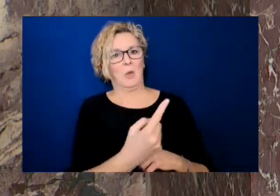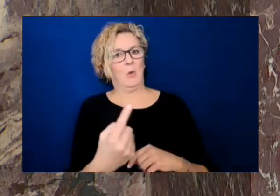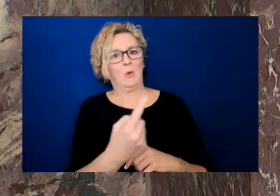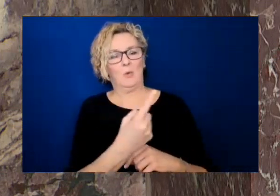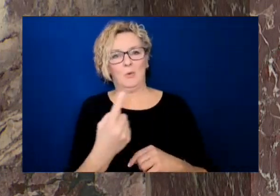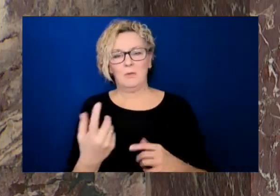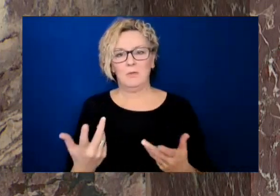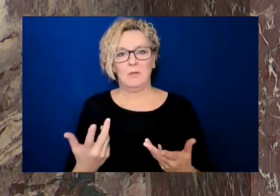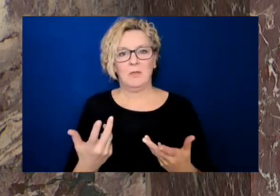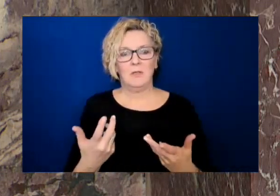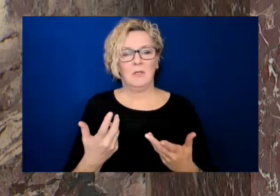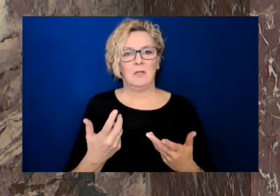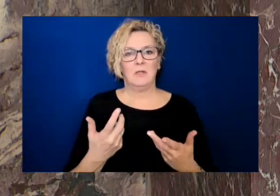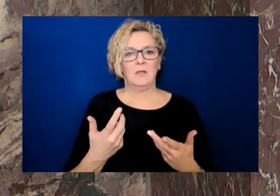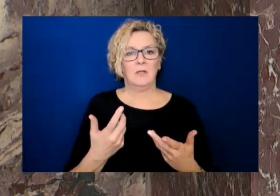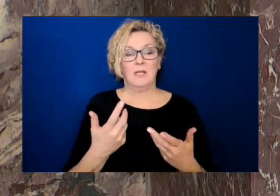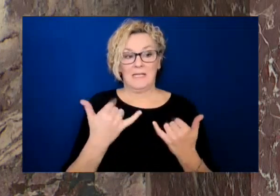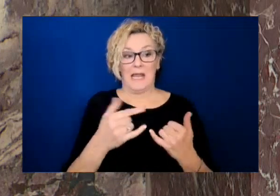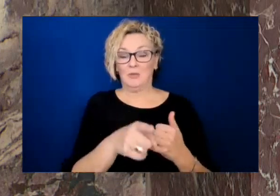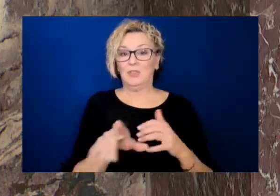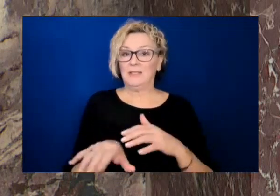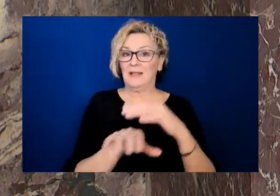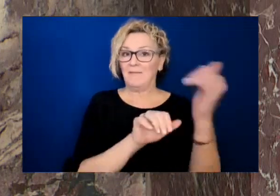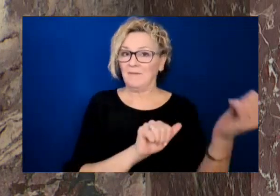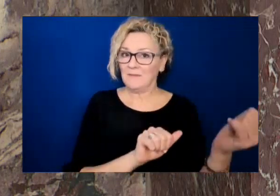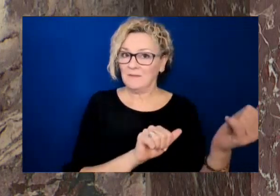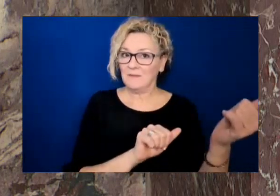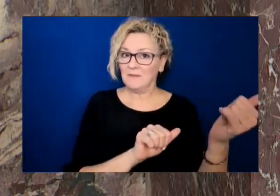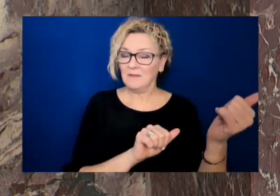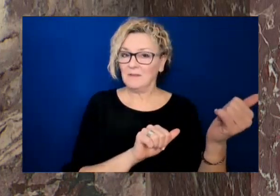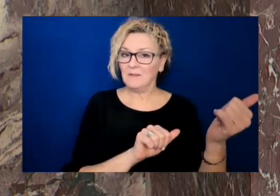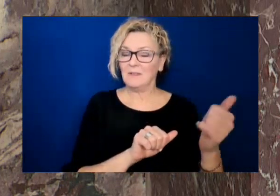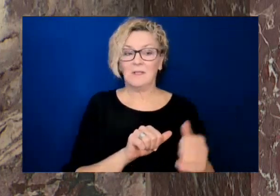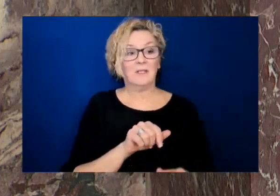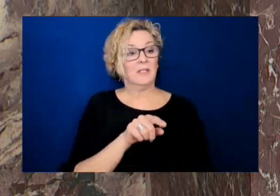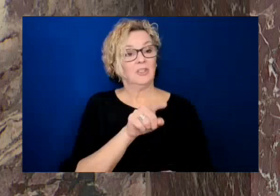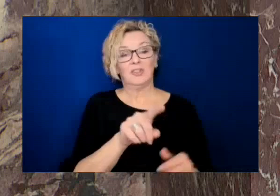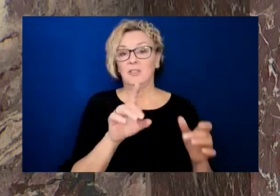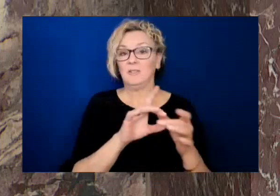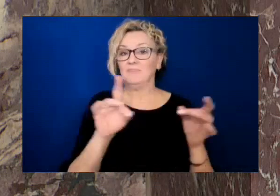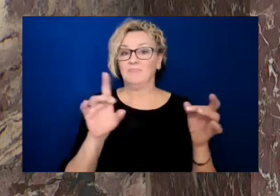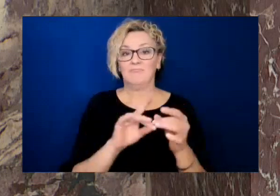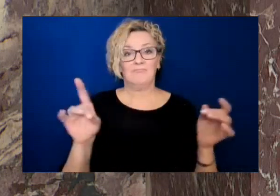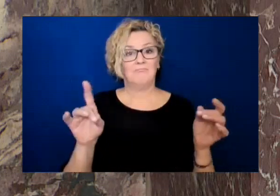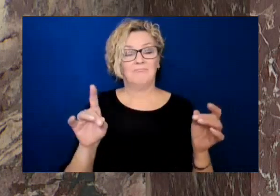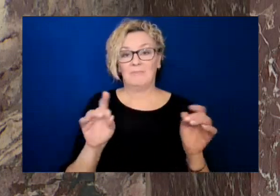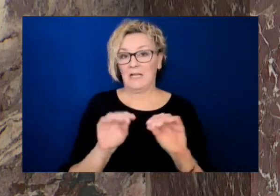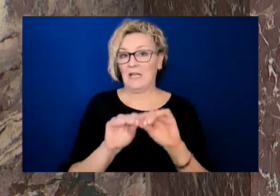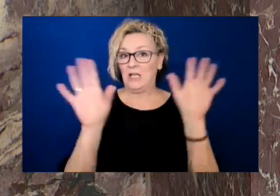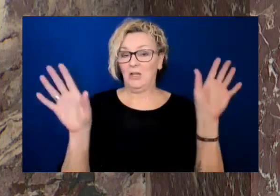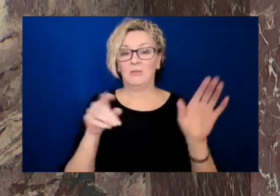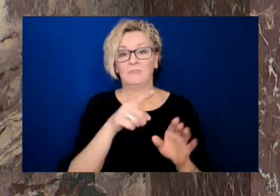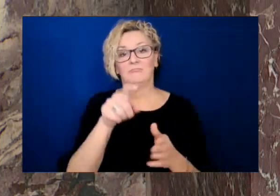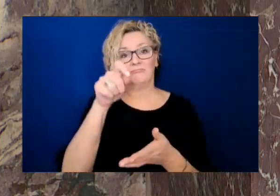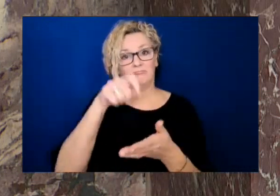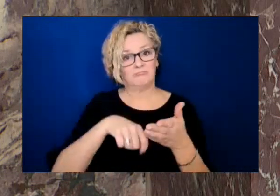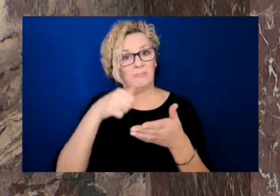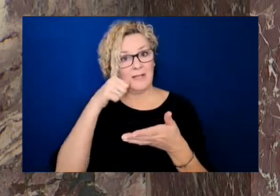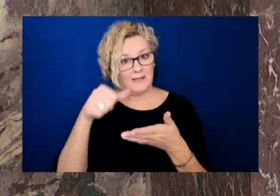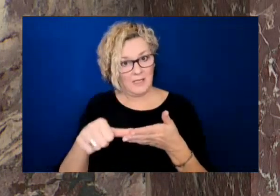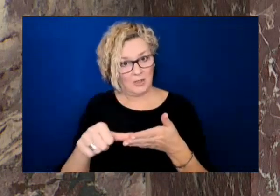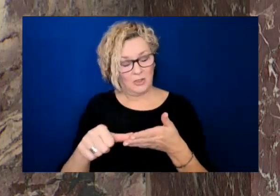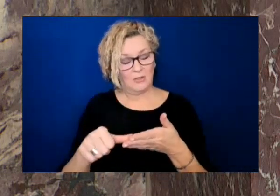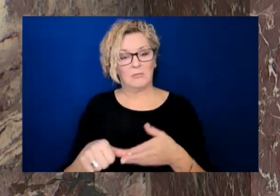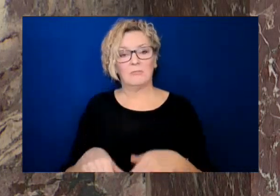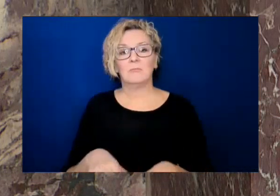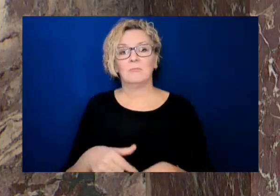And she's departed, and she's spoken very clearly in her letter. The former finance minister has